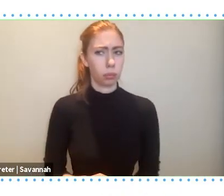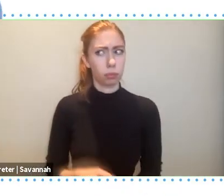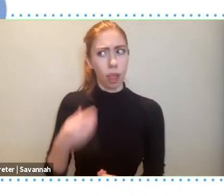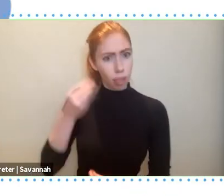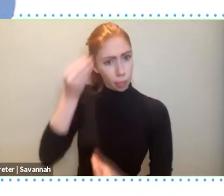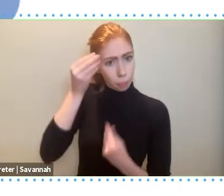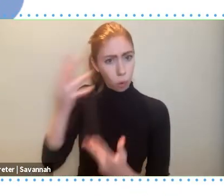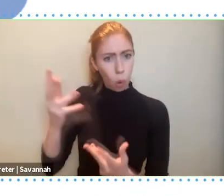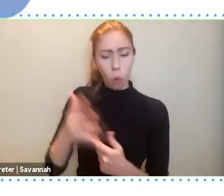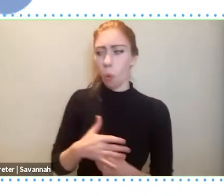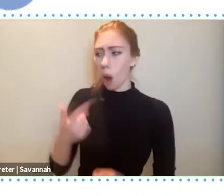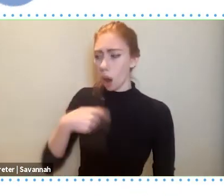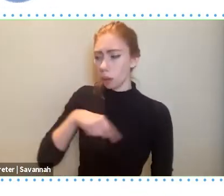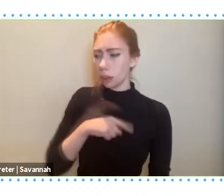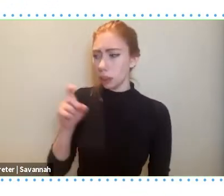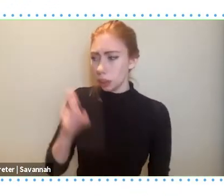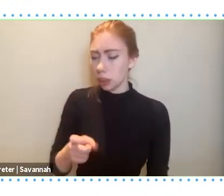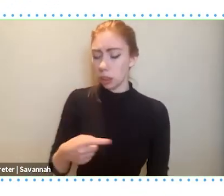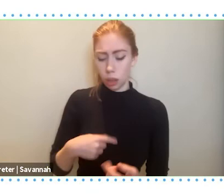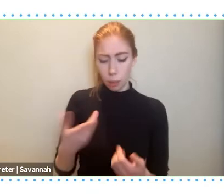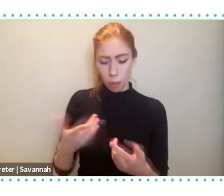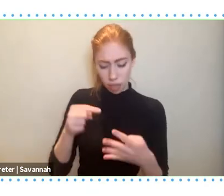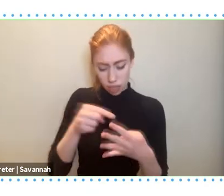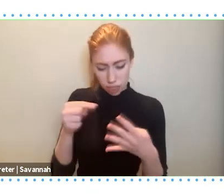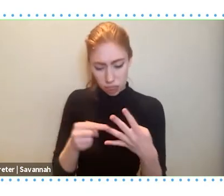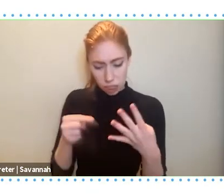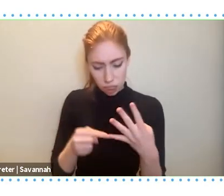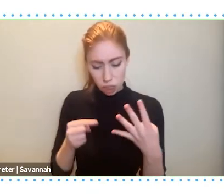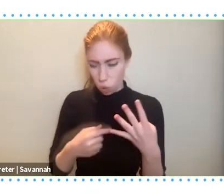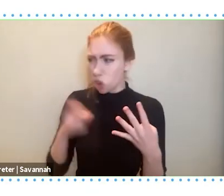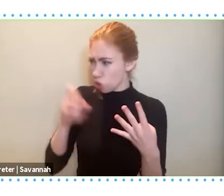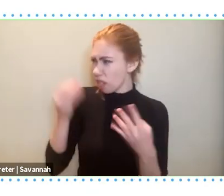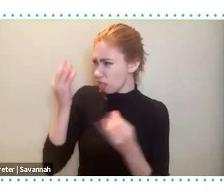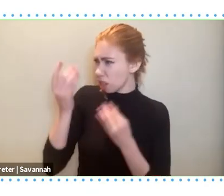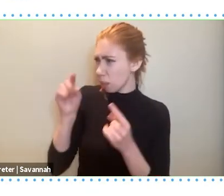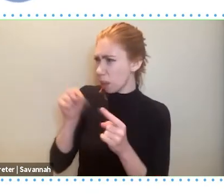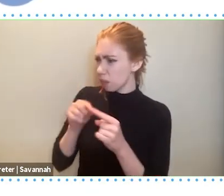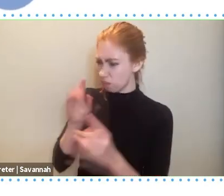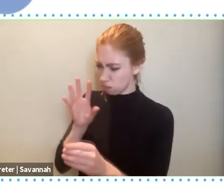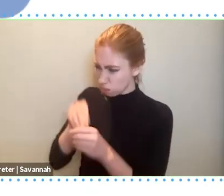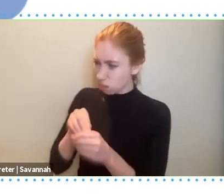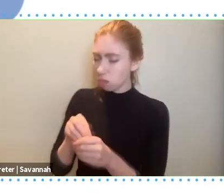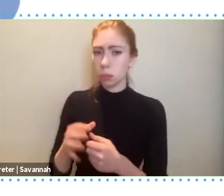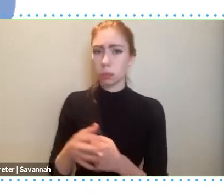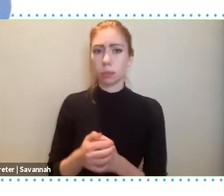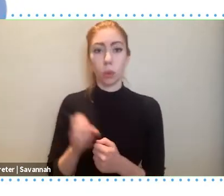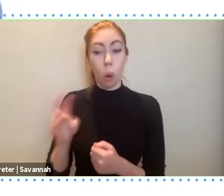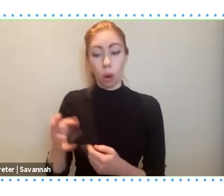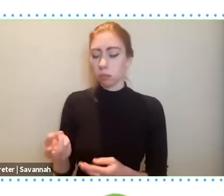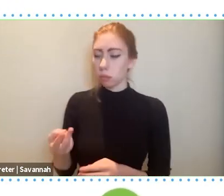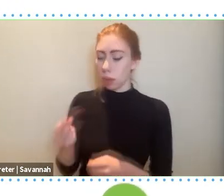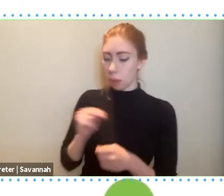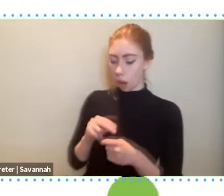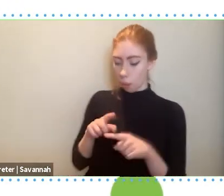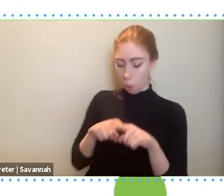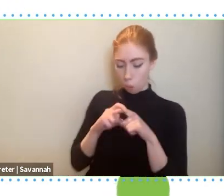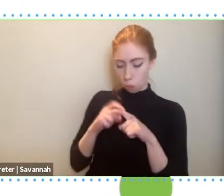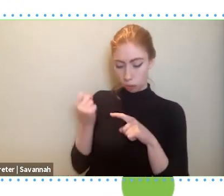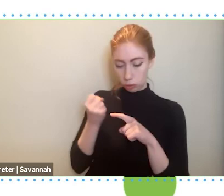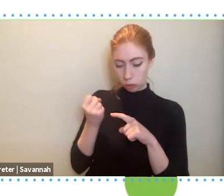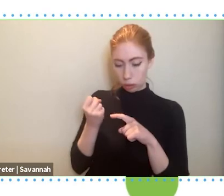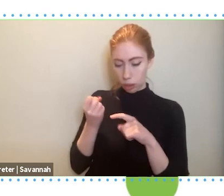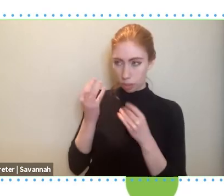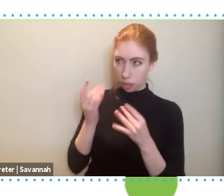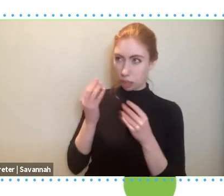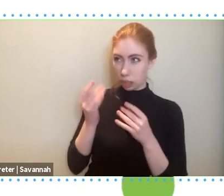be, and what maybe it's time to kind of say, can we step back and look at what it might need to be? Even now I'm saying that's within